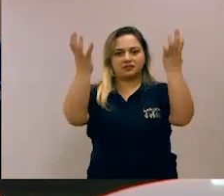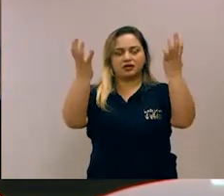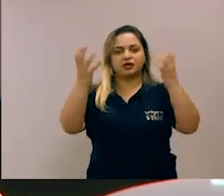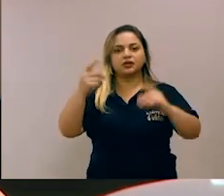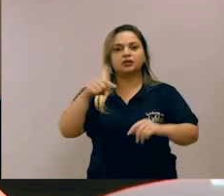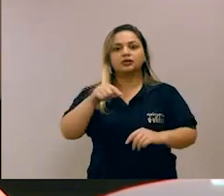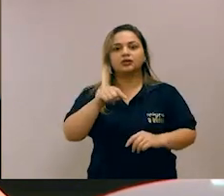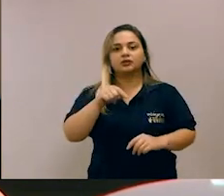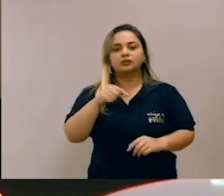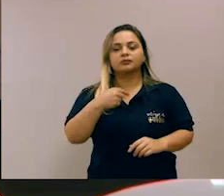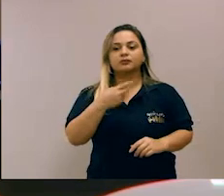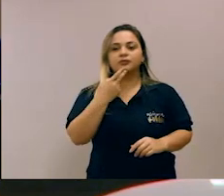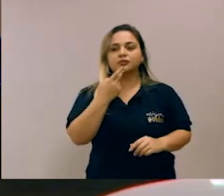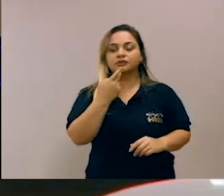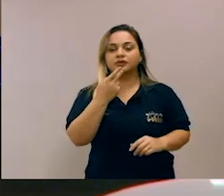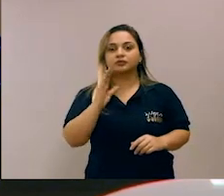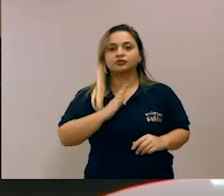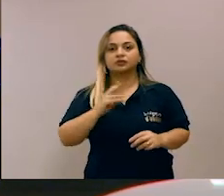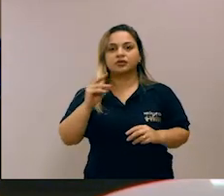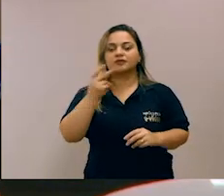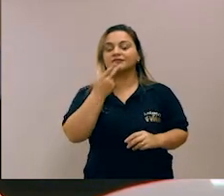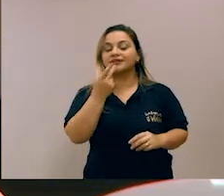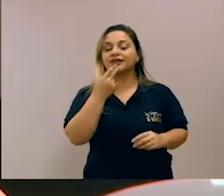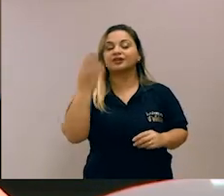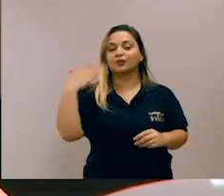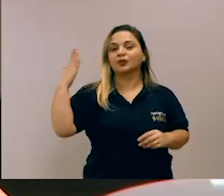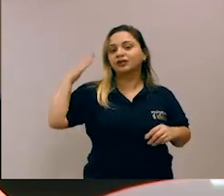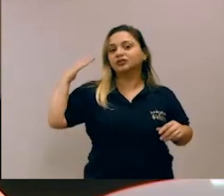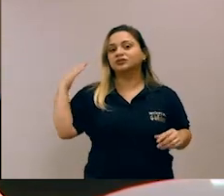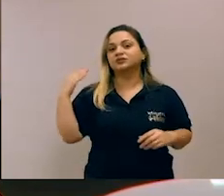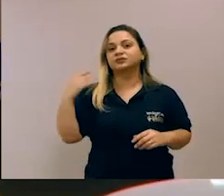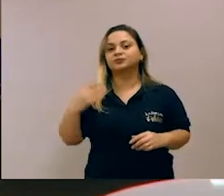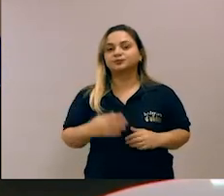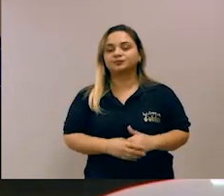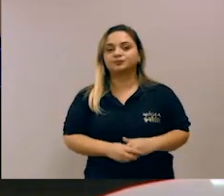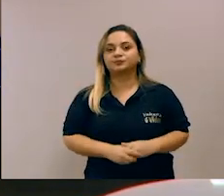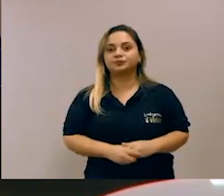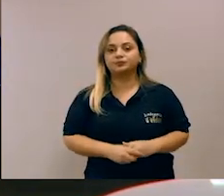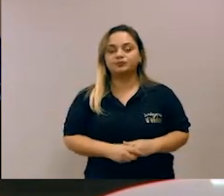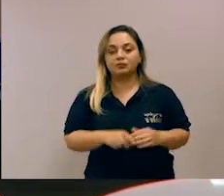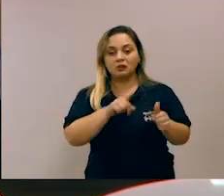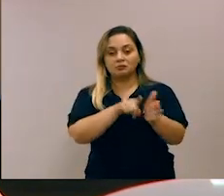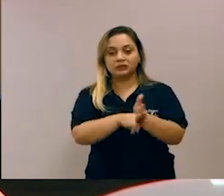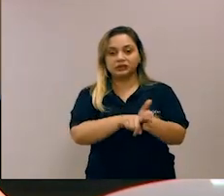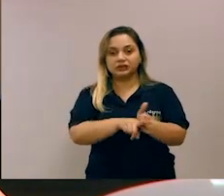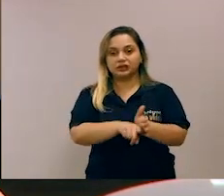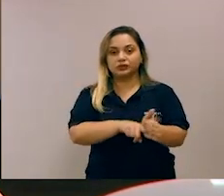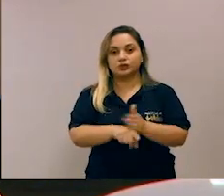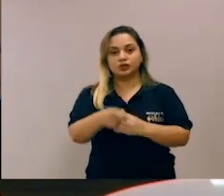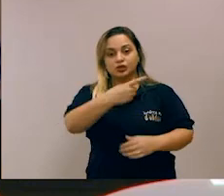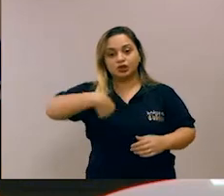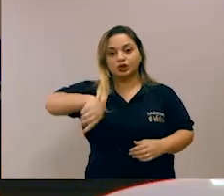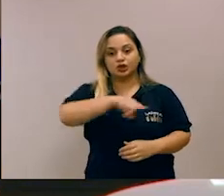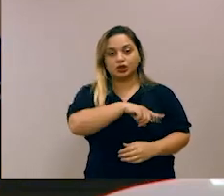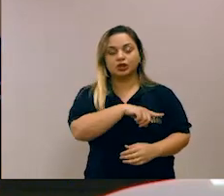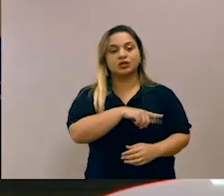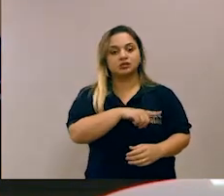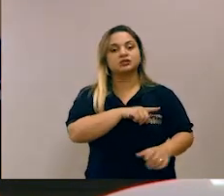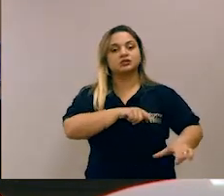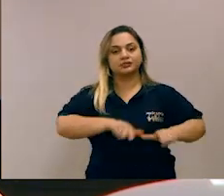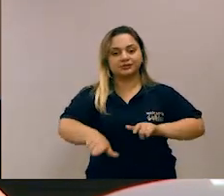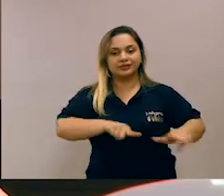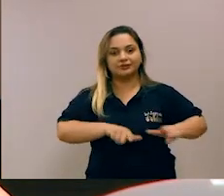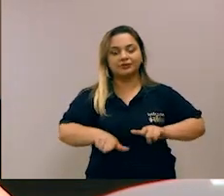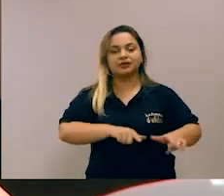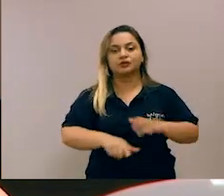organizations that support this event. And as it has already been said by many researchers,